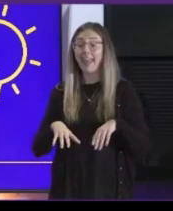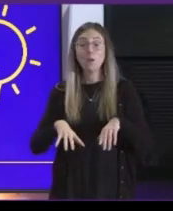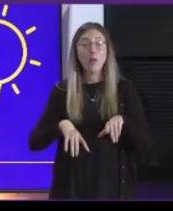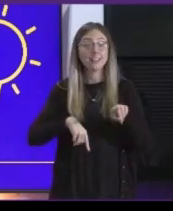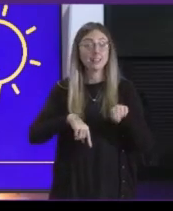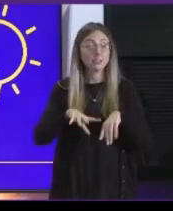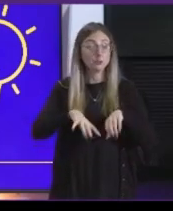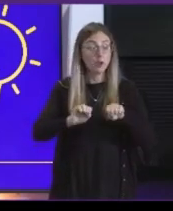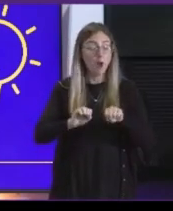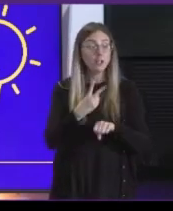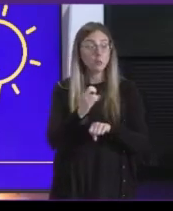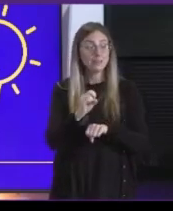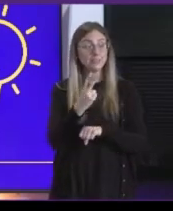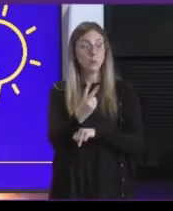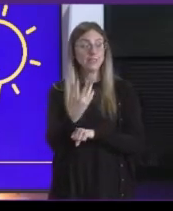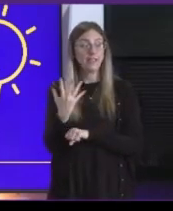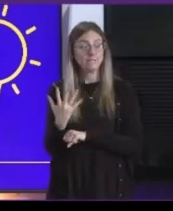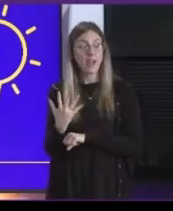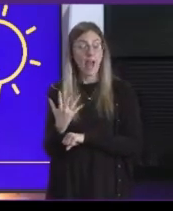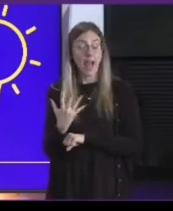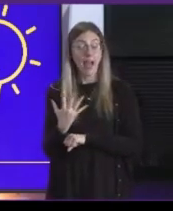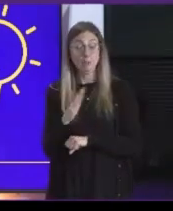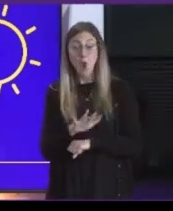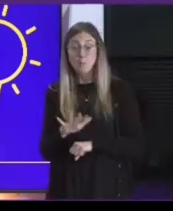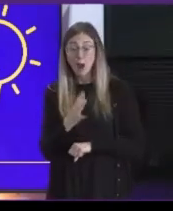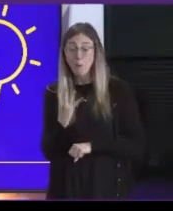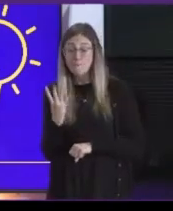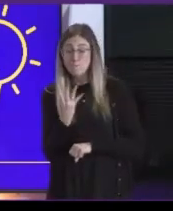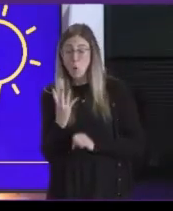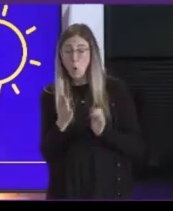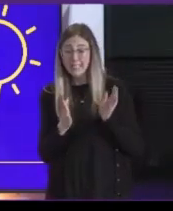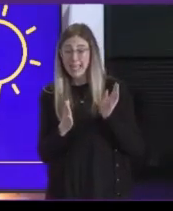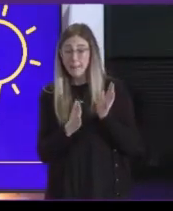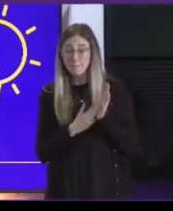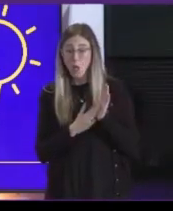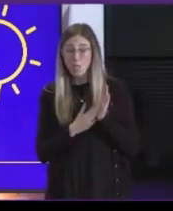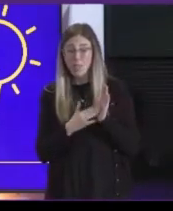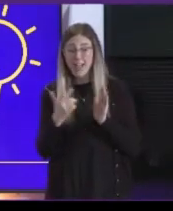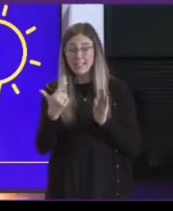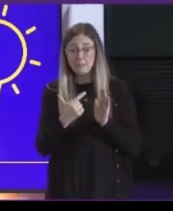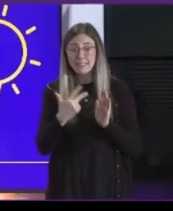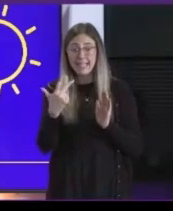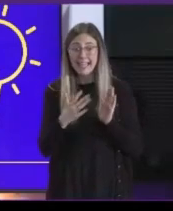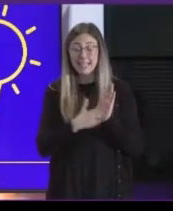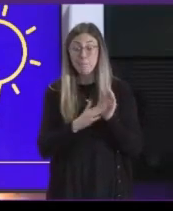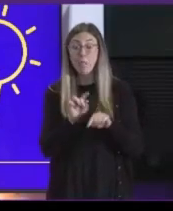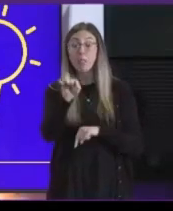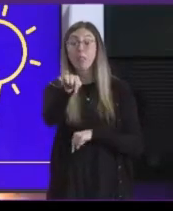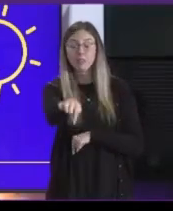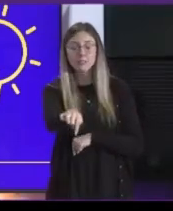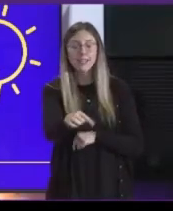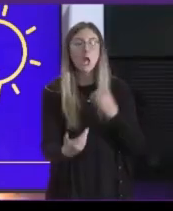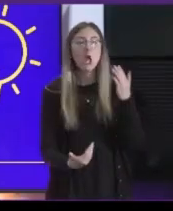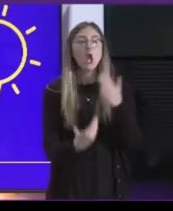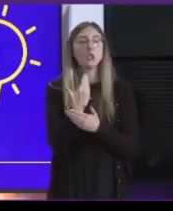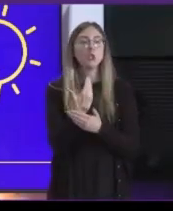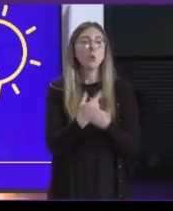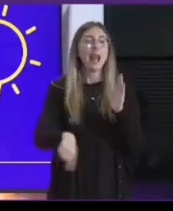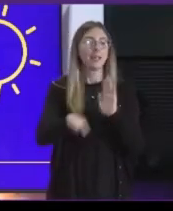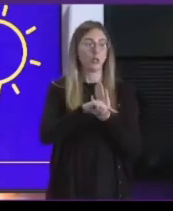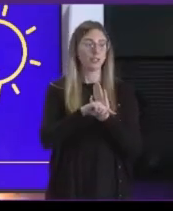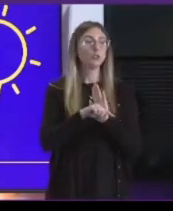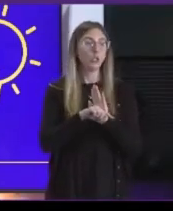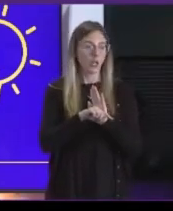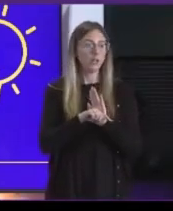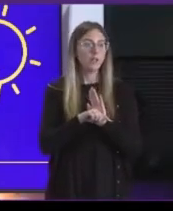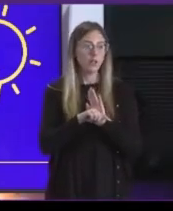in 2025, which is 14 months, I think June, so 17 or 18 months away. New legislation is going to land, and it's